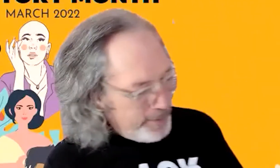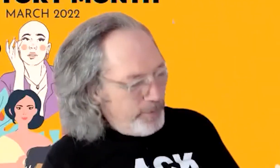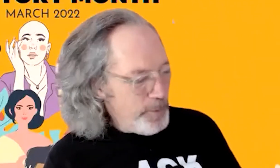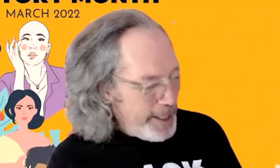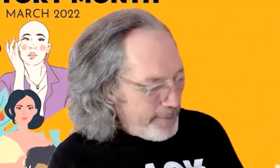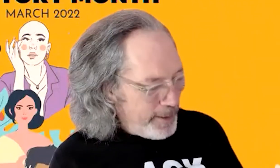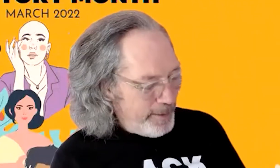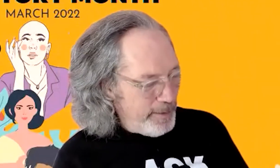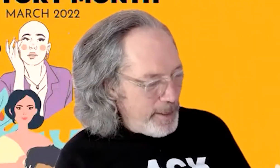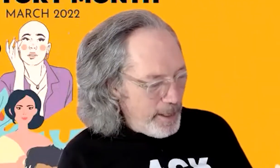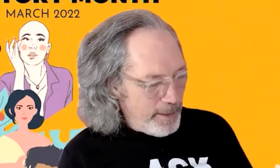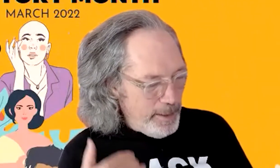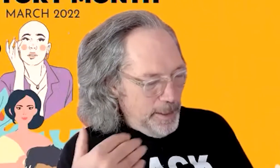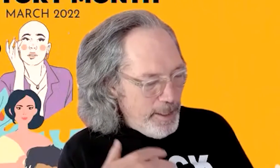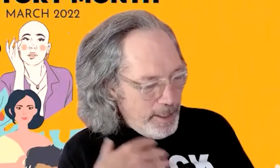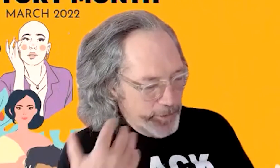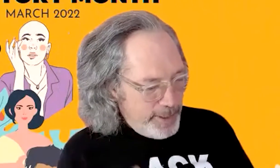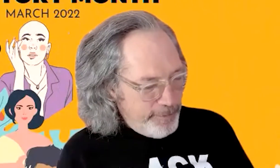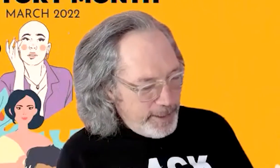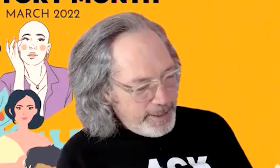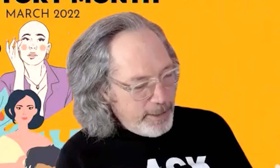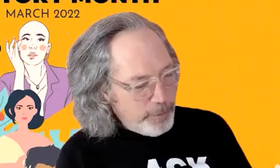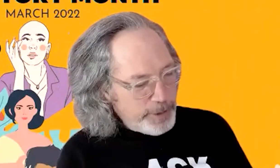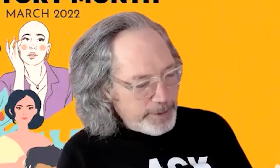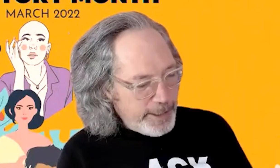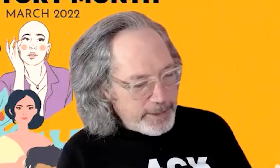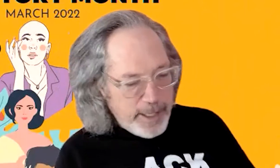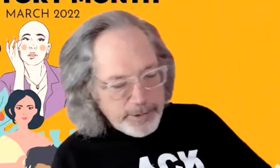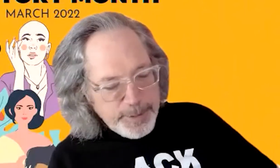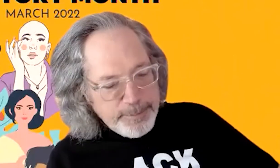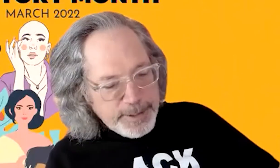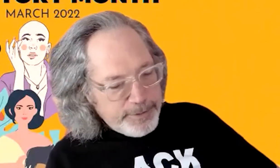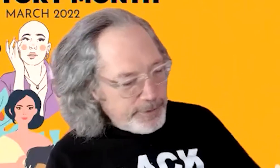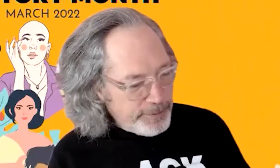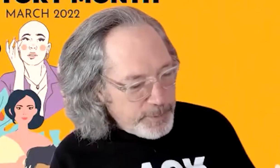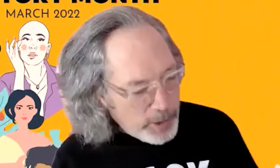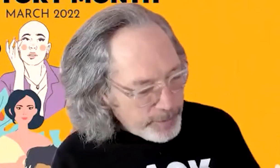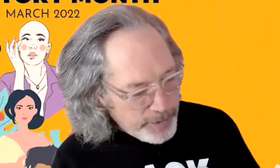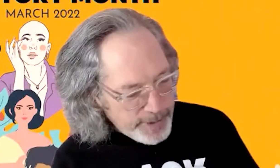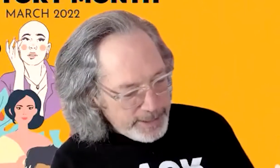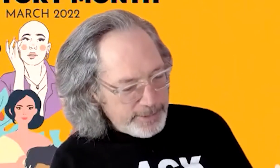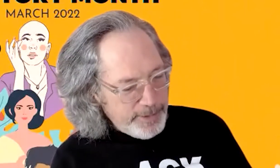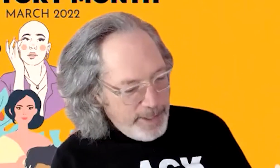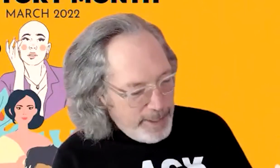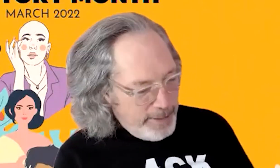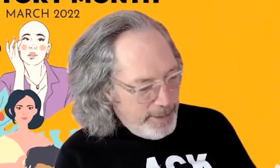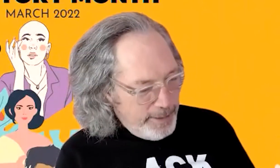and this, we have a CFA California land acknowledgement because you're from all over the